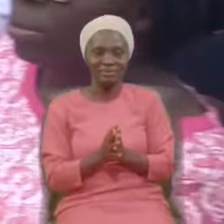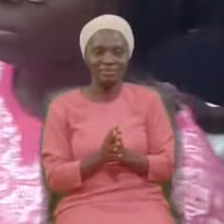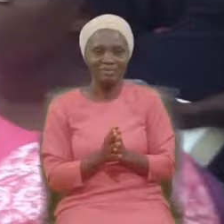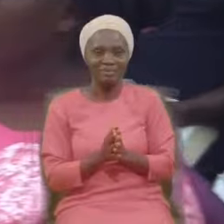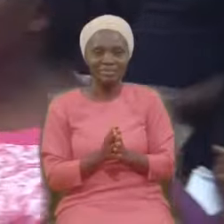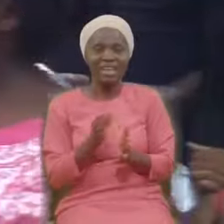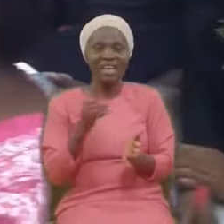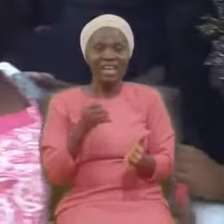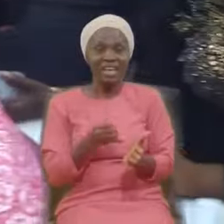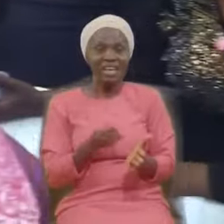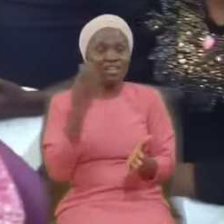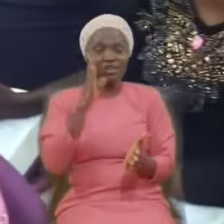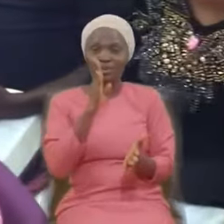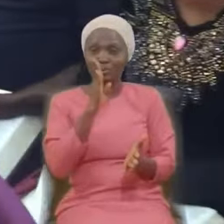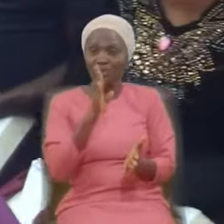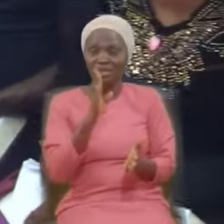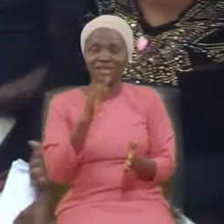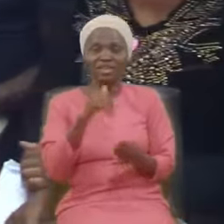It will be your mouth.